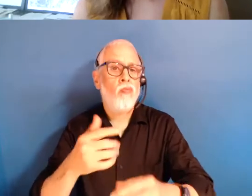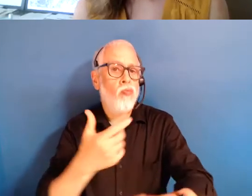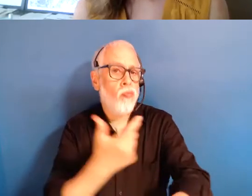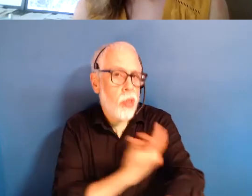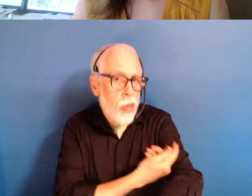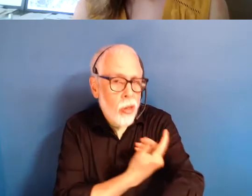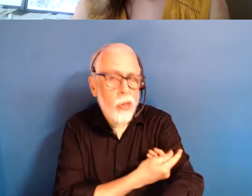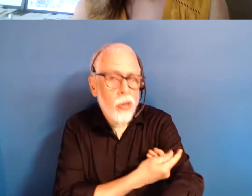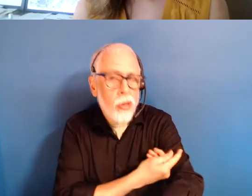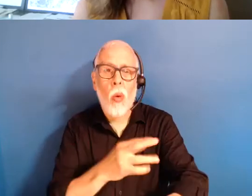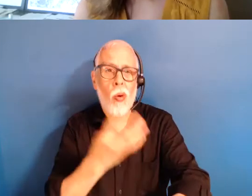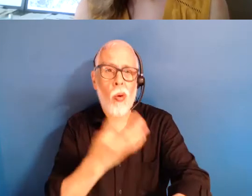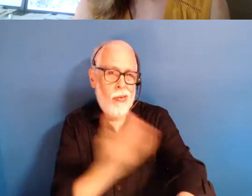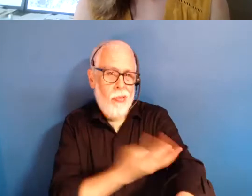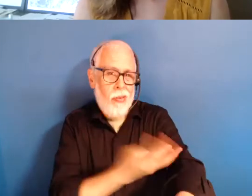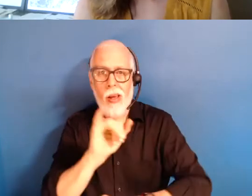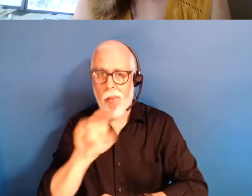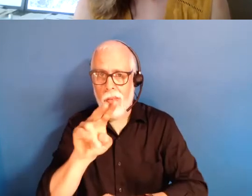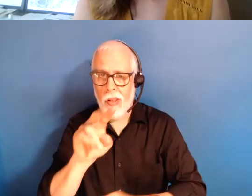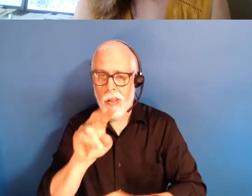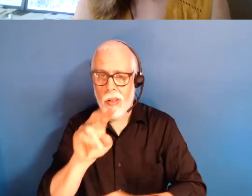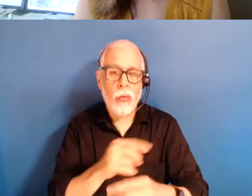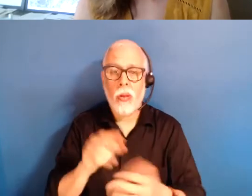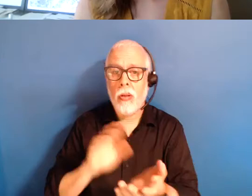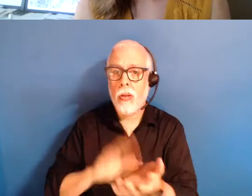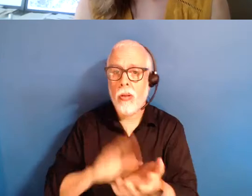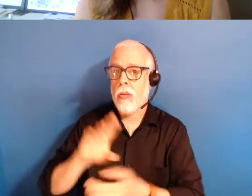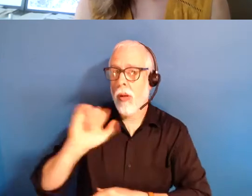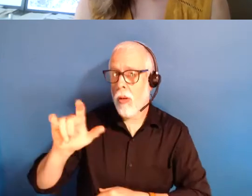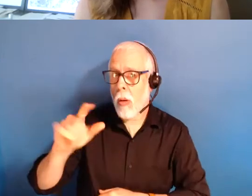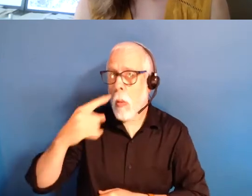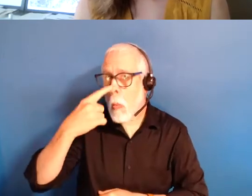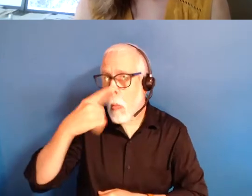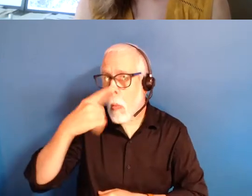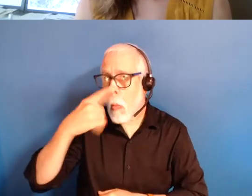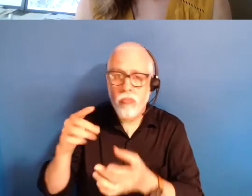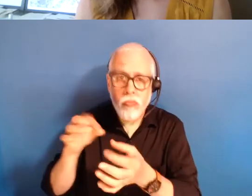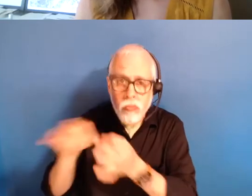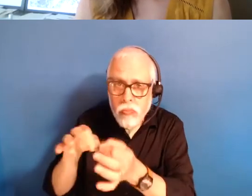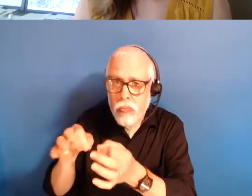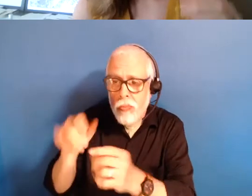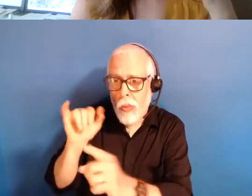given intravenously or IV. Dr. Call, can you talk to us a little bit about these treatments?